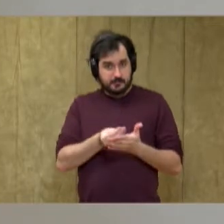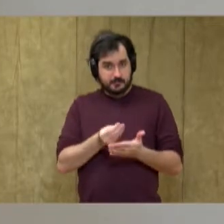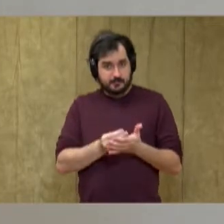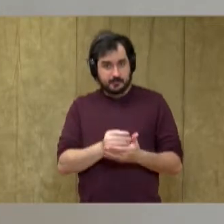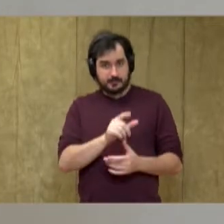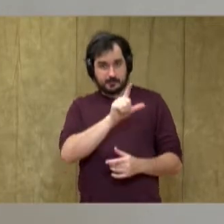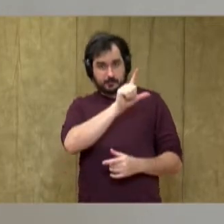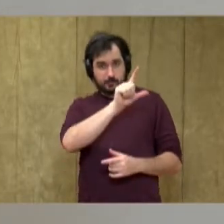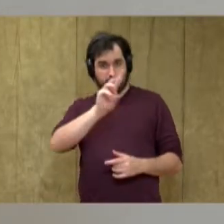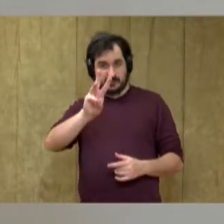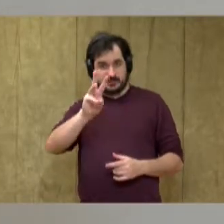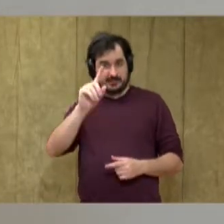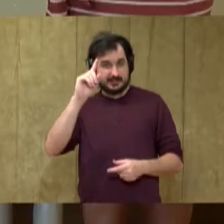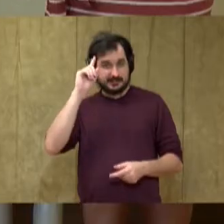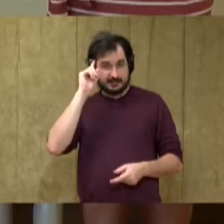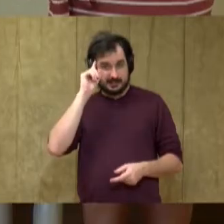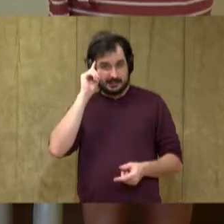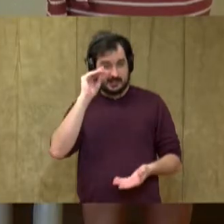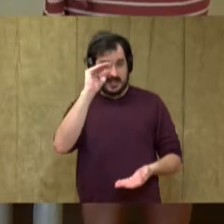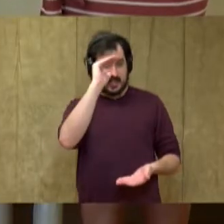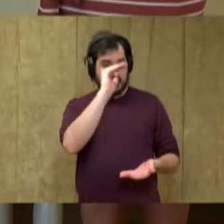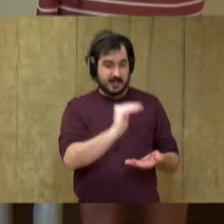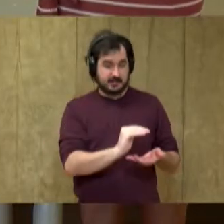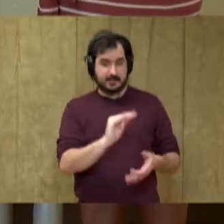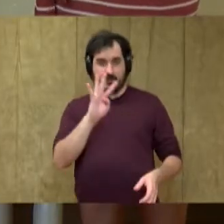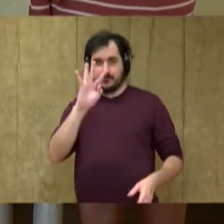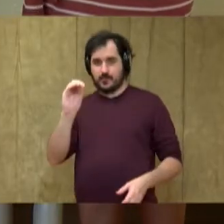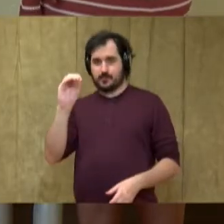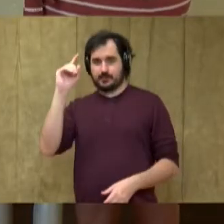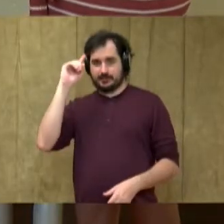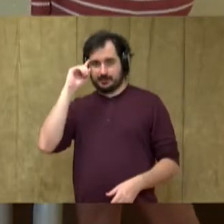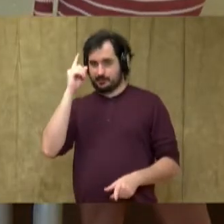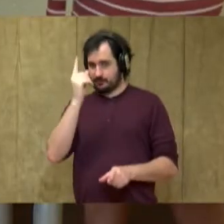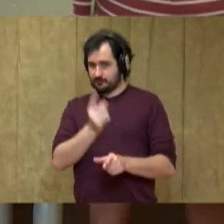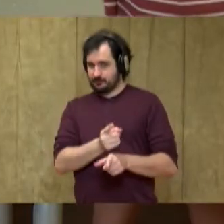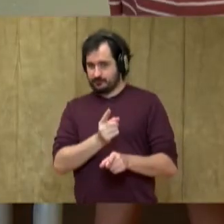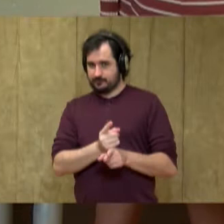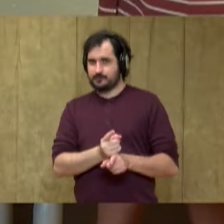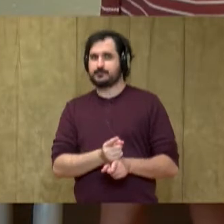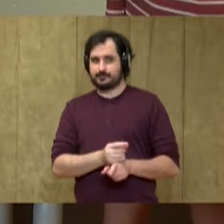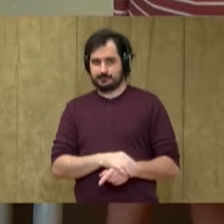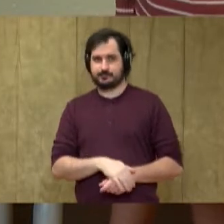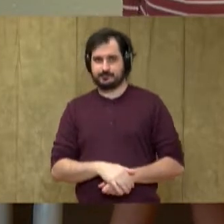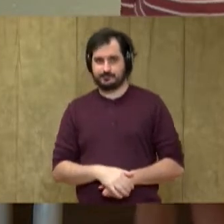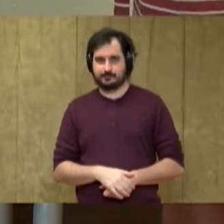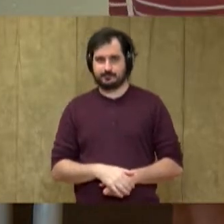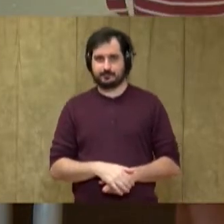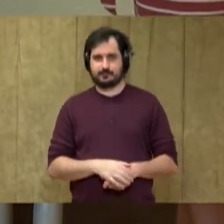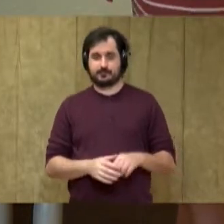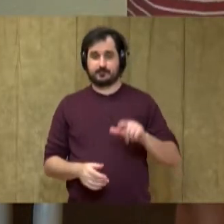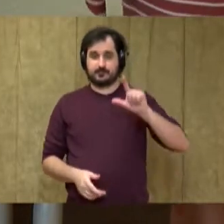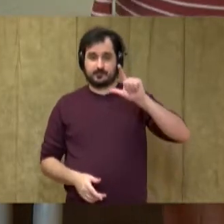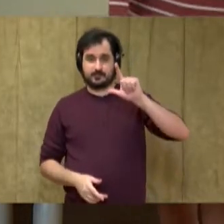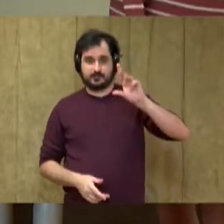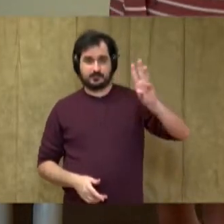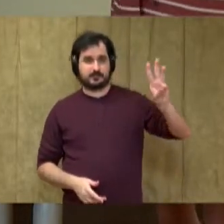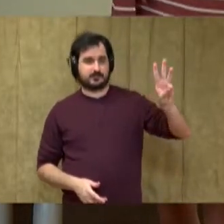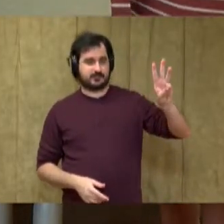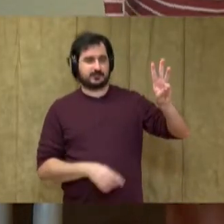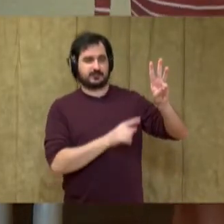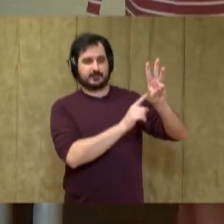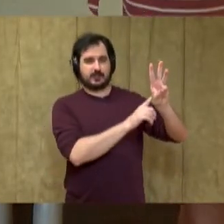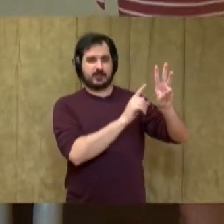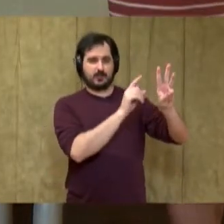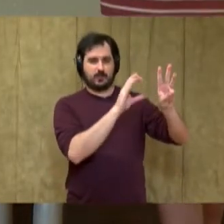cents less than 40 cents? Absolutely. So 26